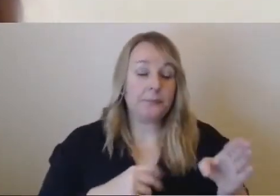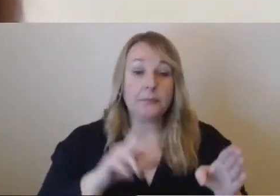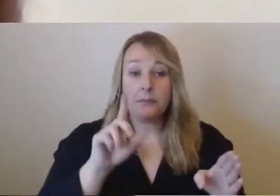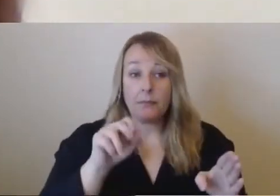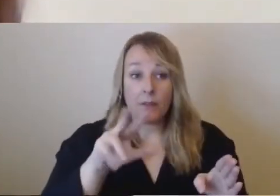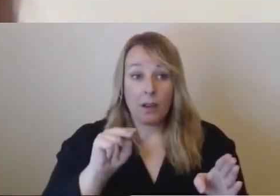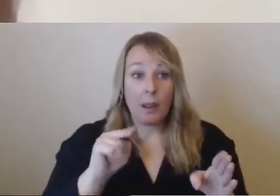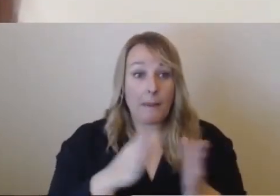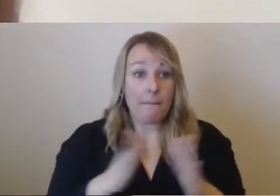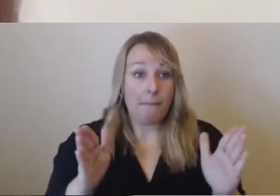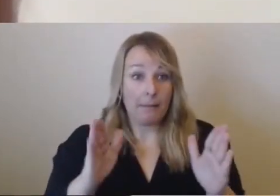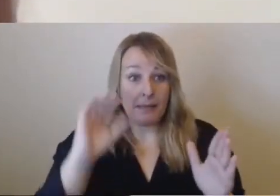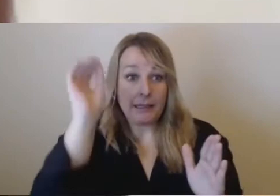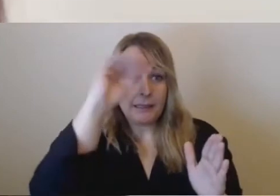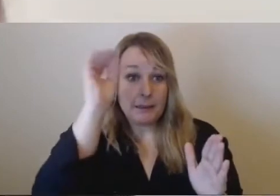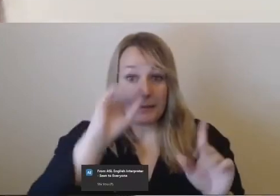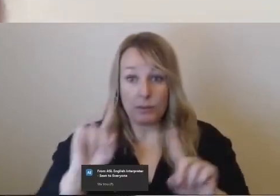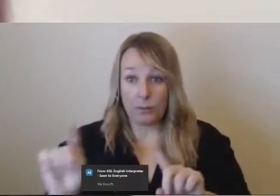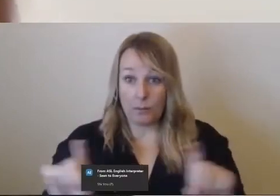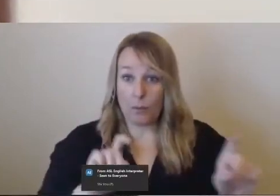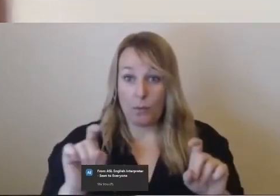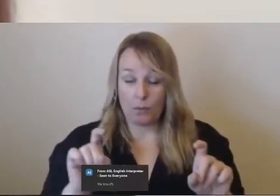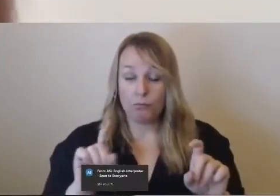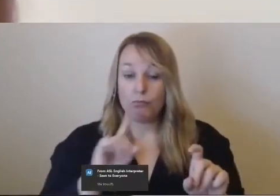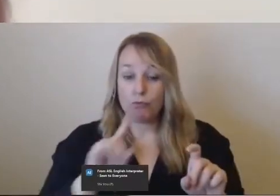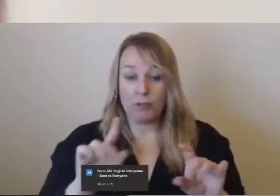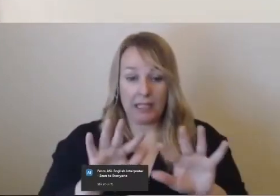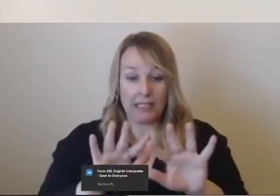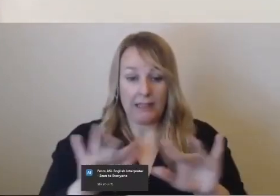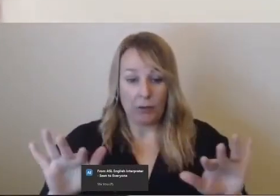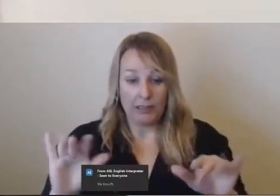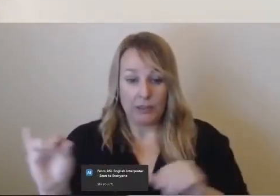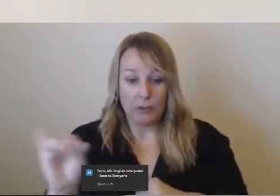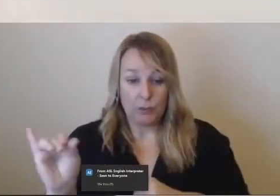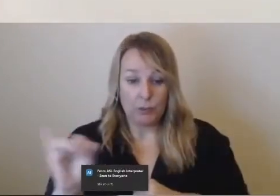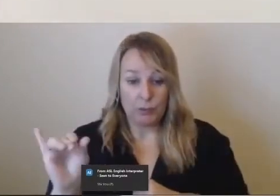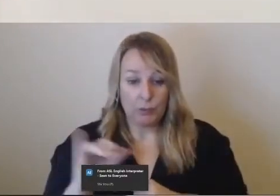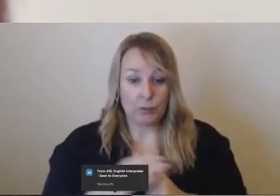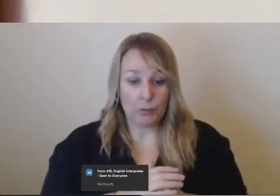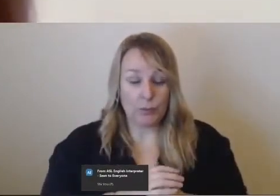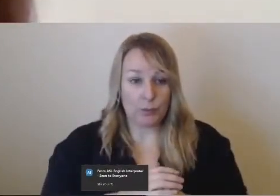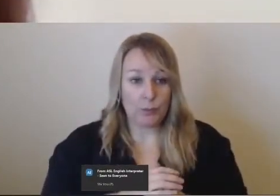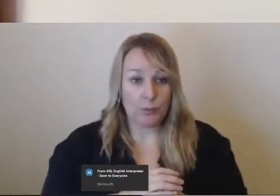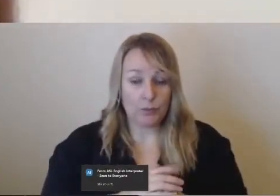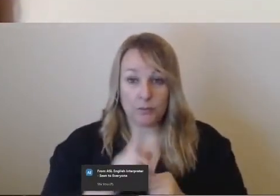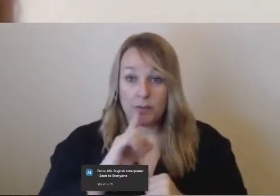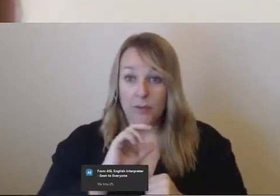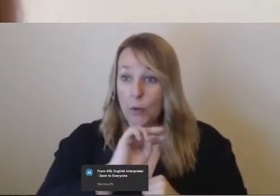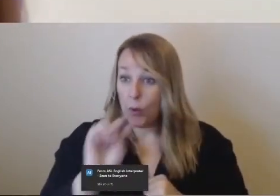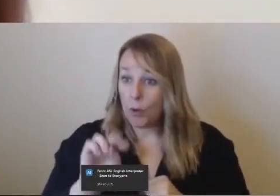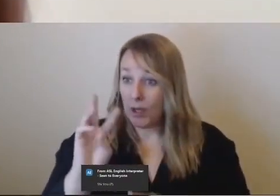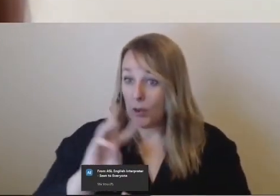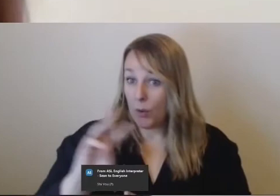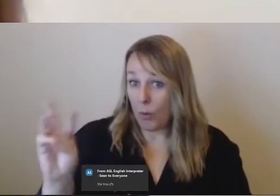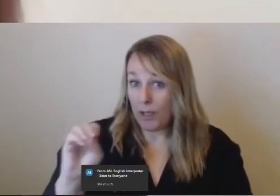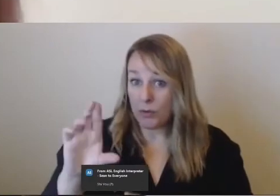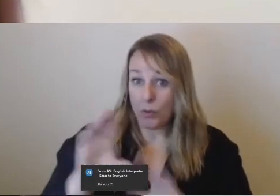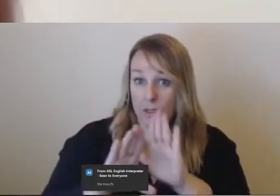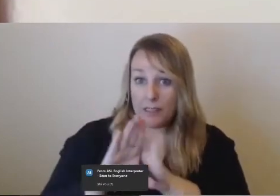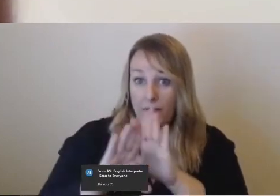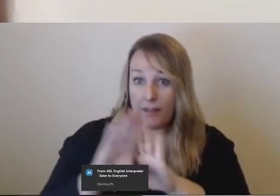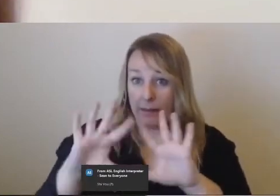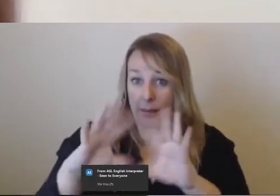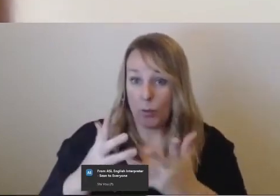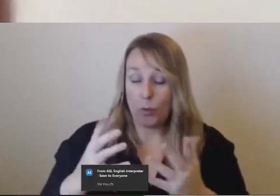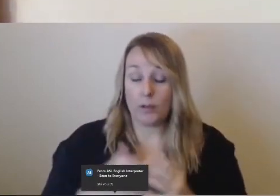has been quite a bit of diversity in the results of that, you know, whether you're looking at the West versus the developing world over a period of time. And I'd be curious